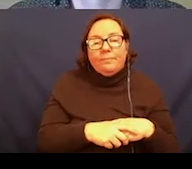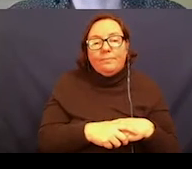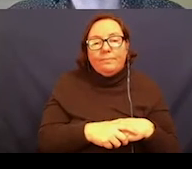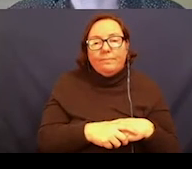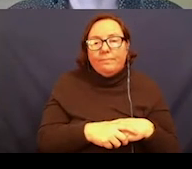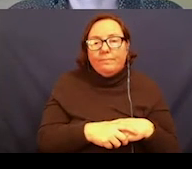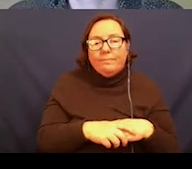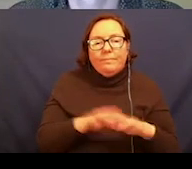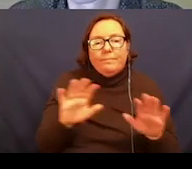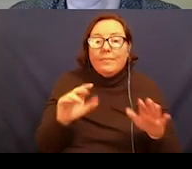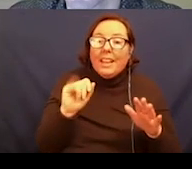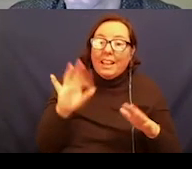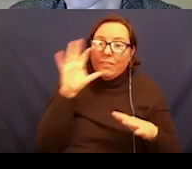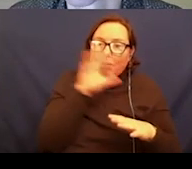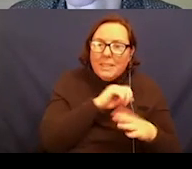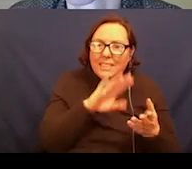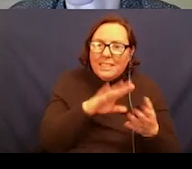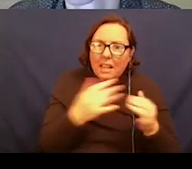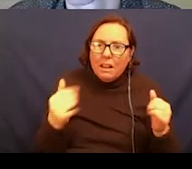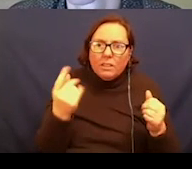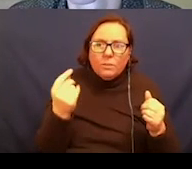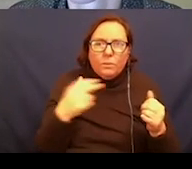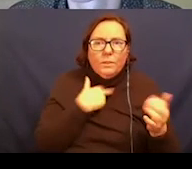But don't worry if you miss this deadline.